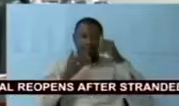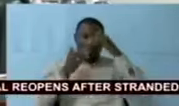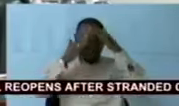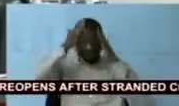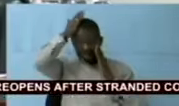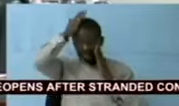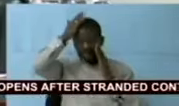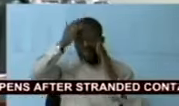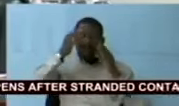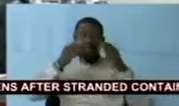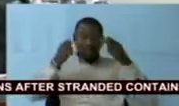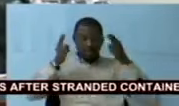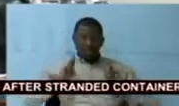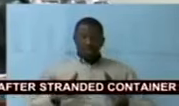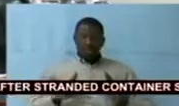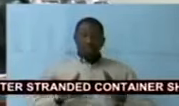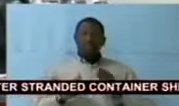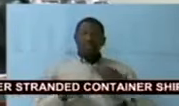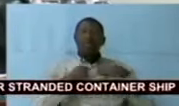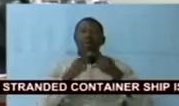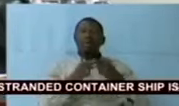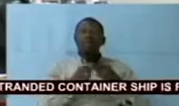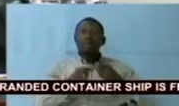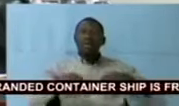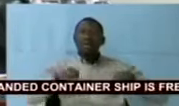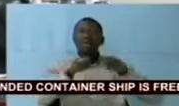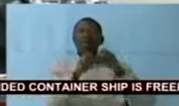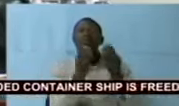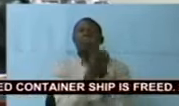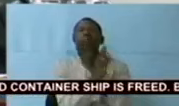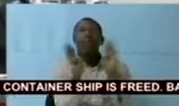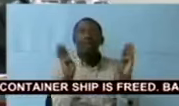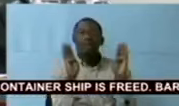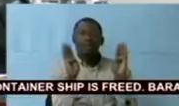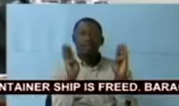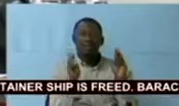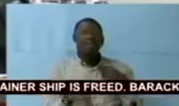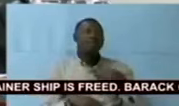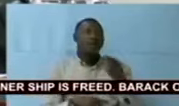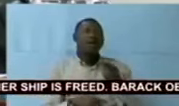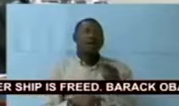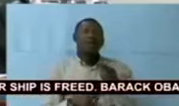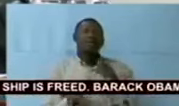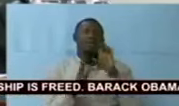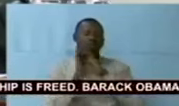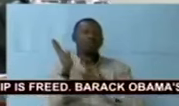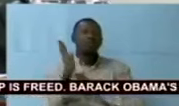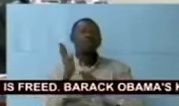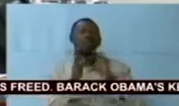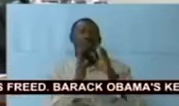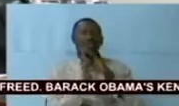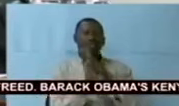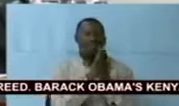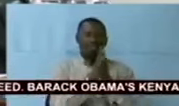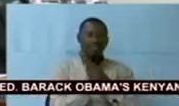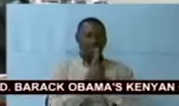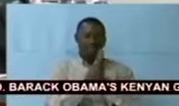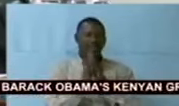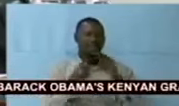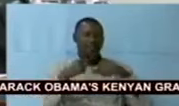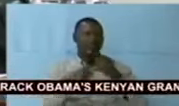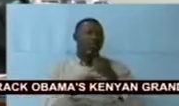the unconstitutionality arises. Bari ala fanna do me ya lonko